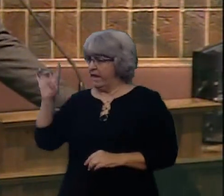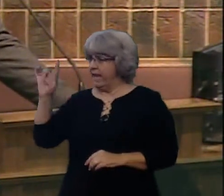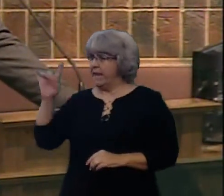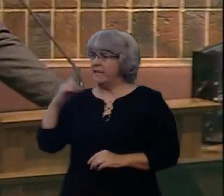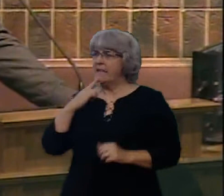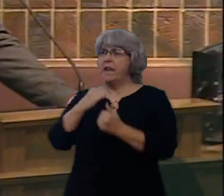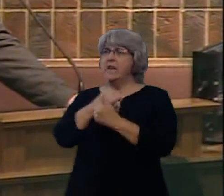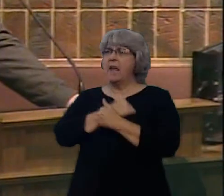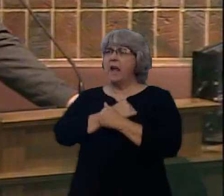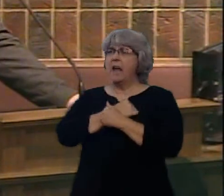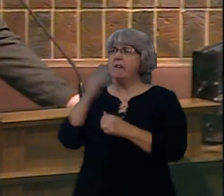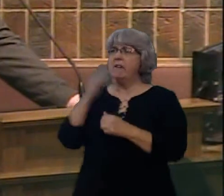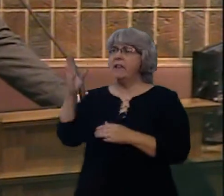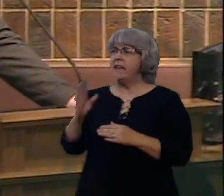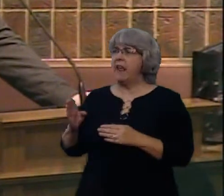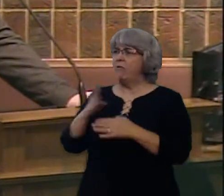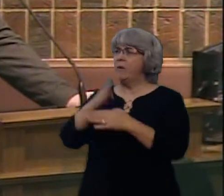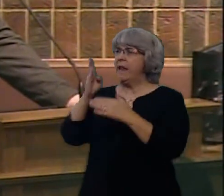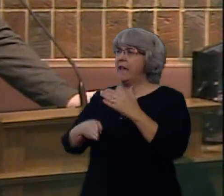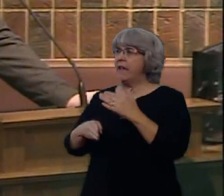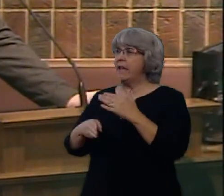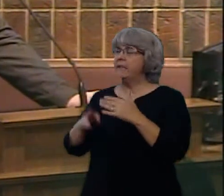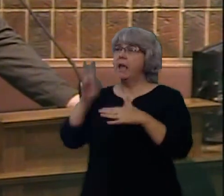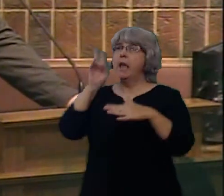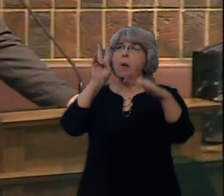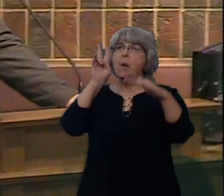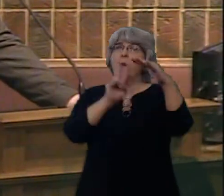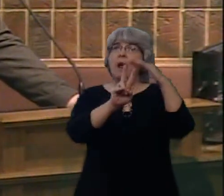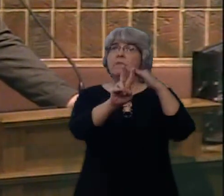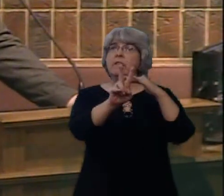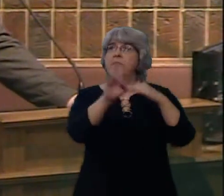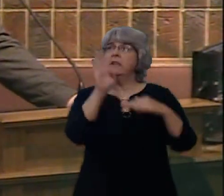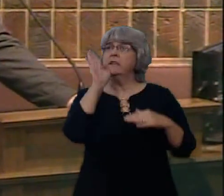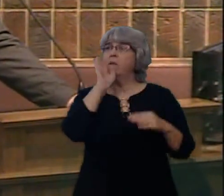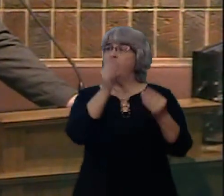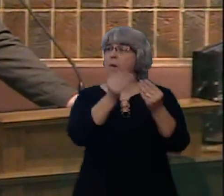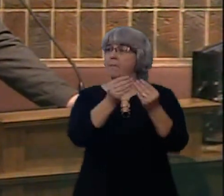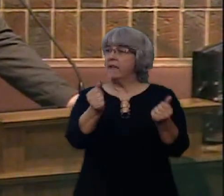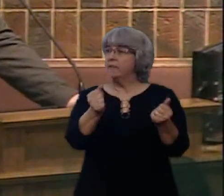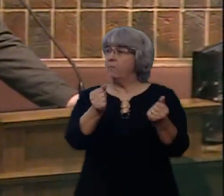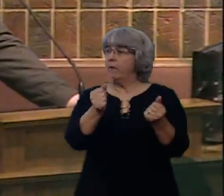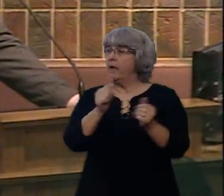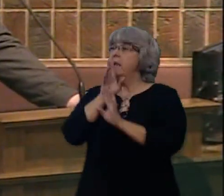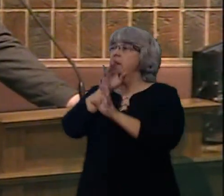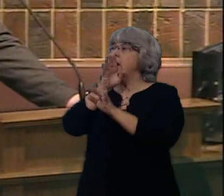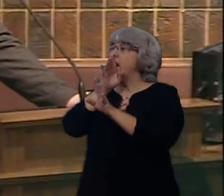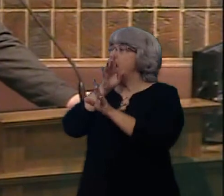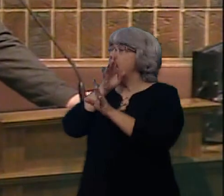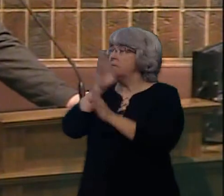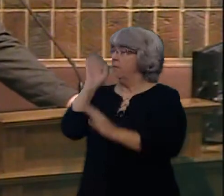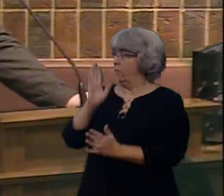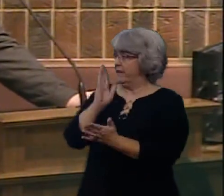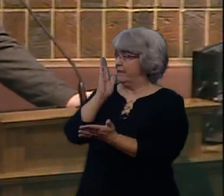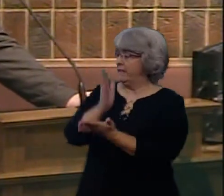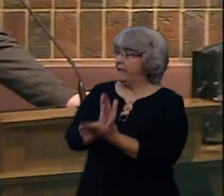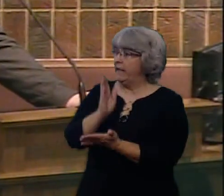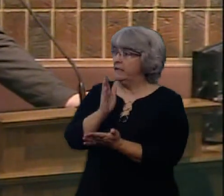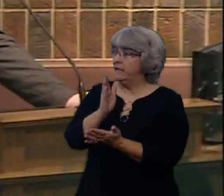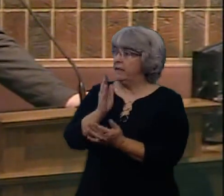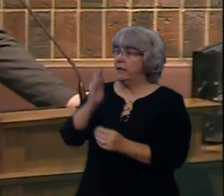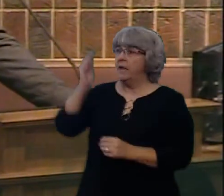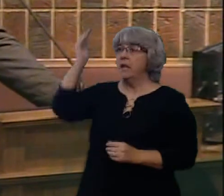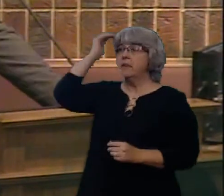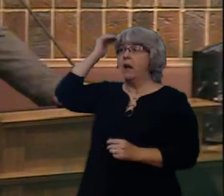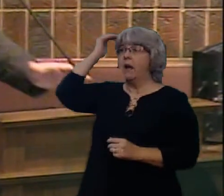ends. As for prophecies, they will pass away. As for tongues, they will cease. As for knowledge, it will